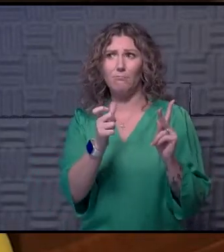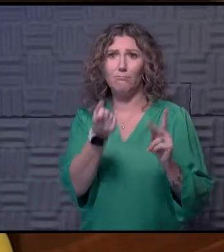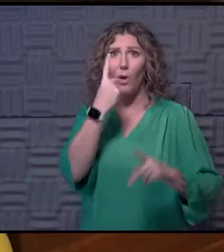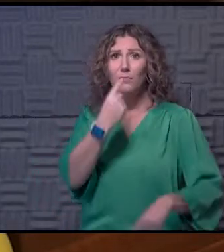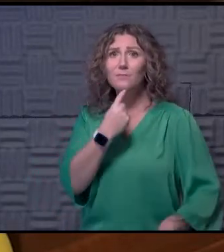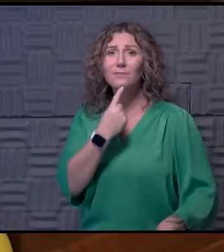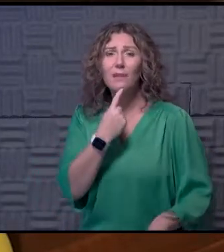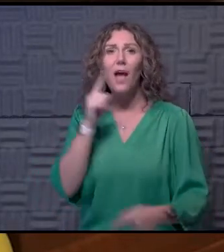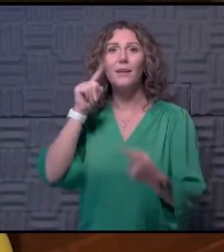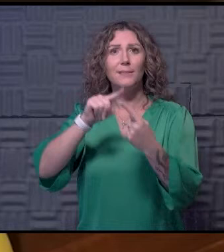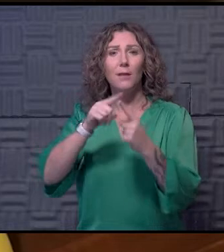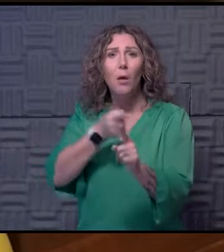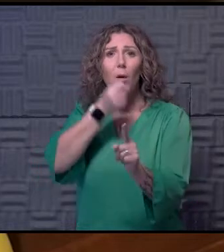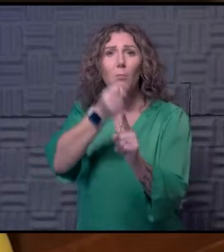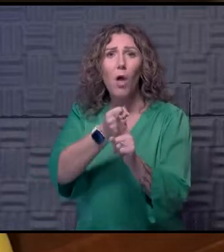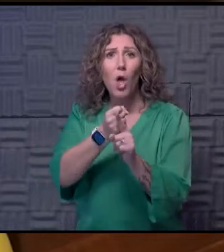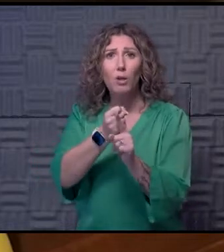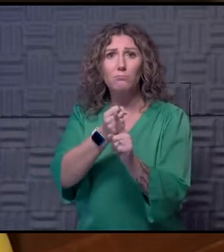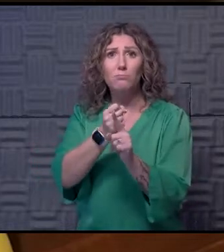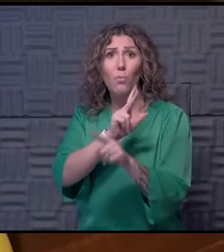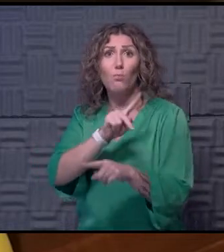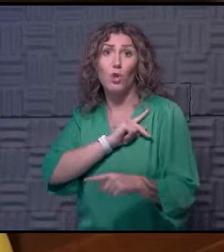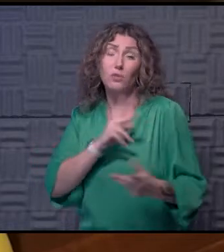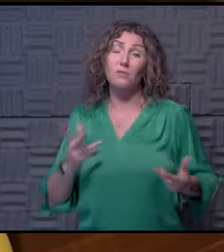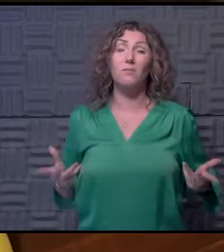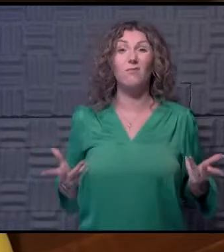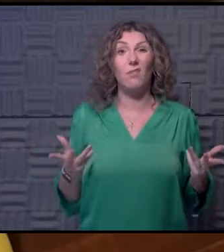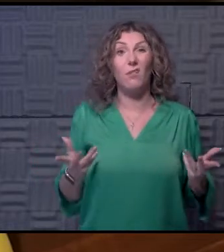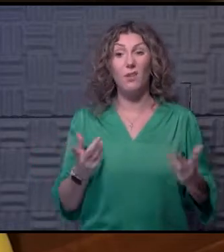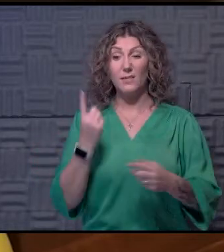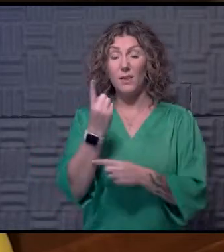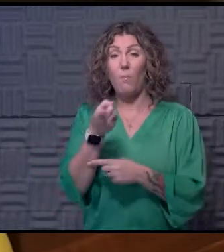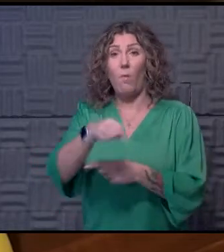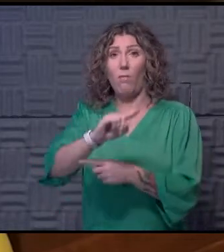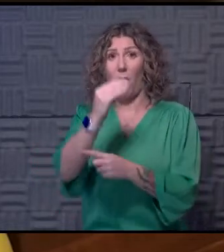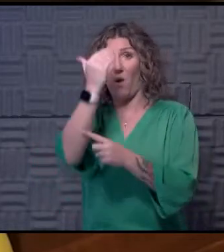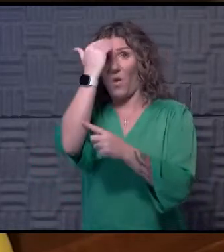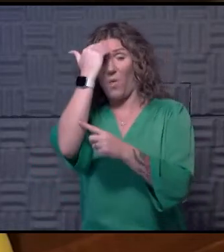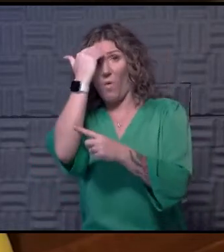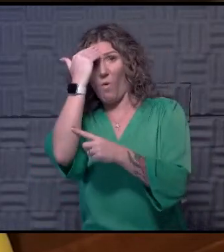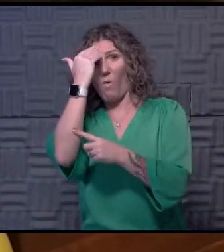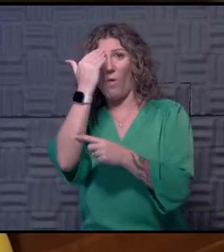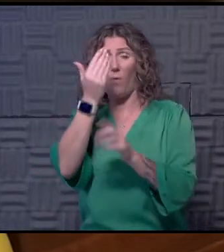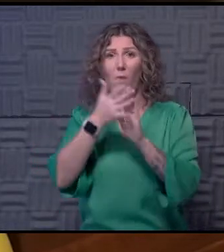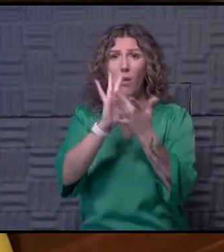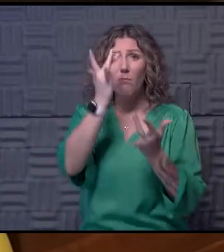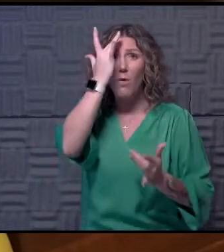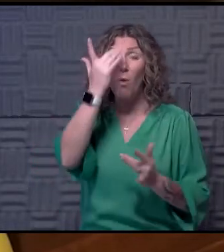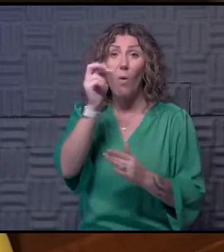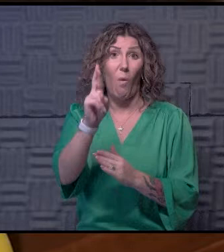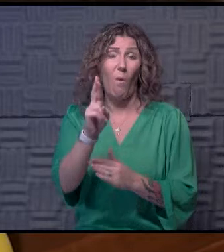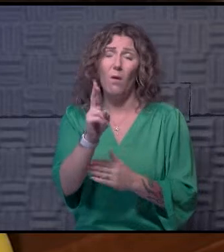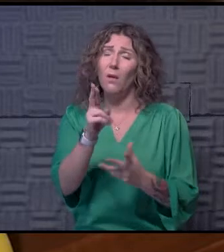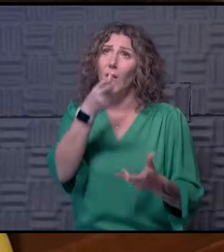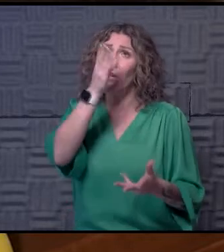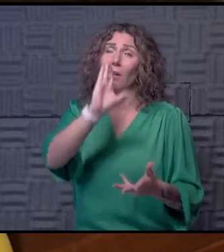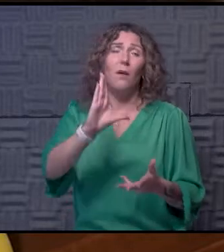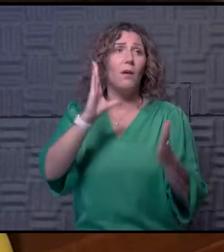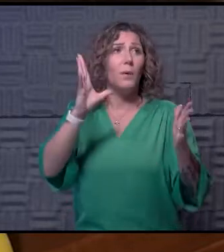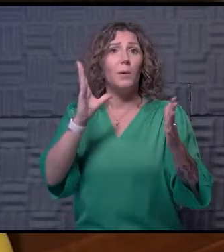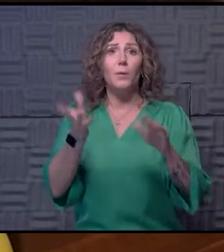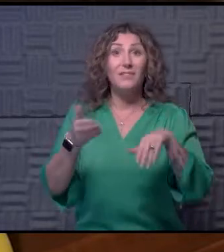affects them personally, until somebody they know gets sick or somebody they know, heaven forbid, dies. And